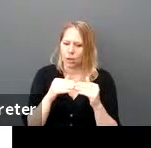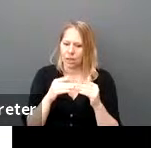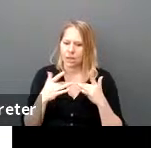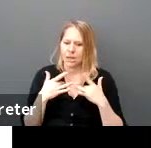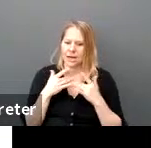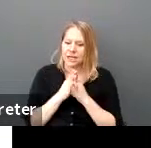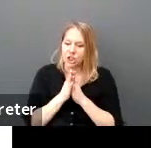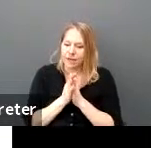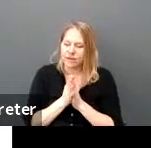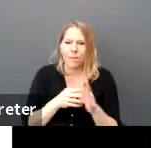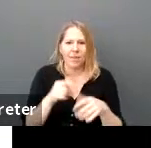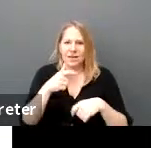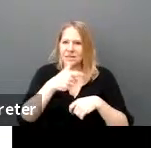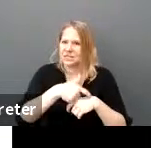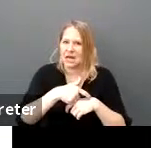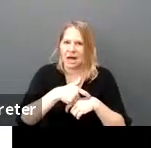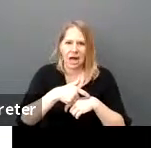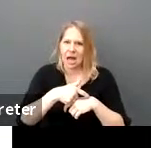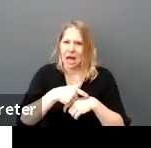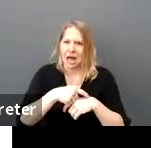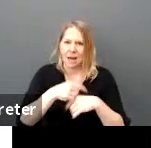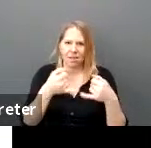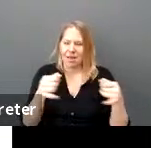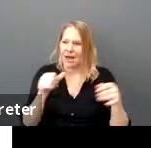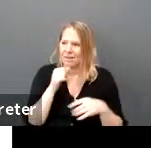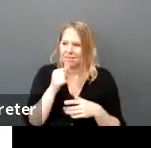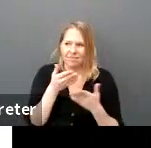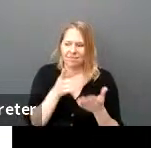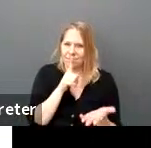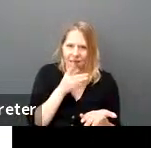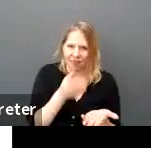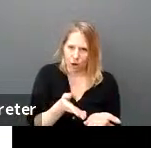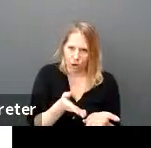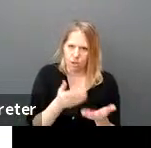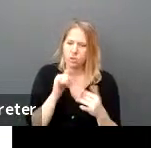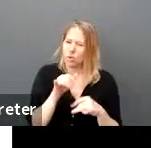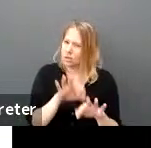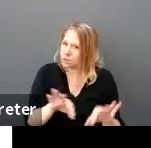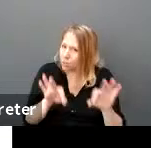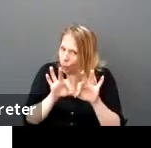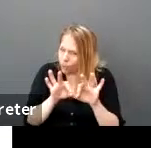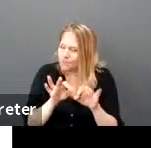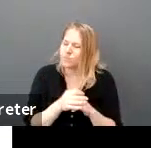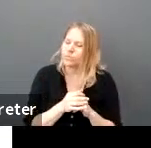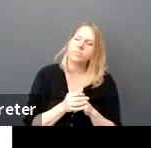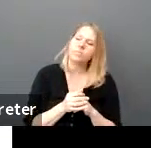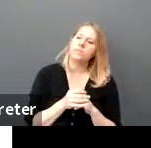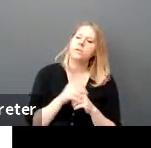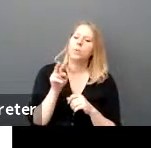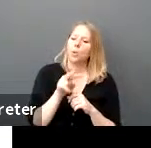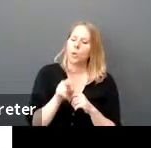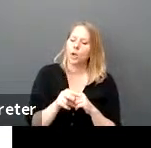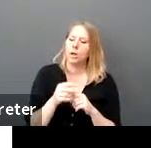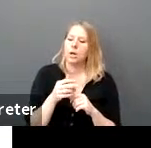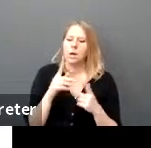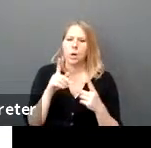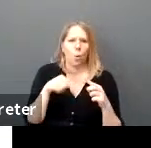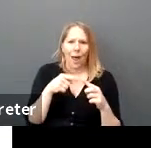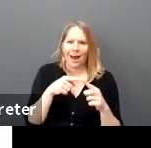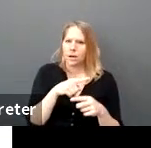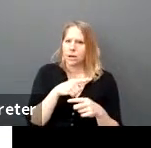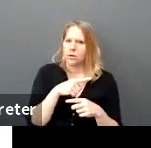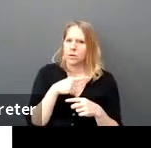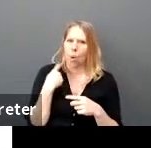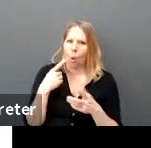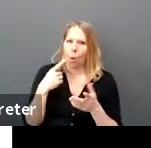the timeline isn't there along with the implementation. So that's a key piece when you look through the document. When goals need to